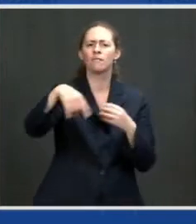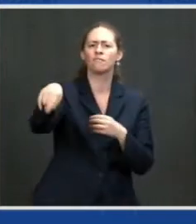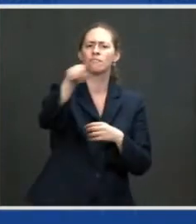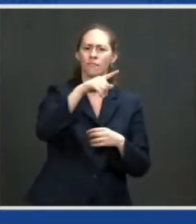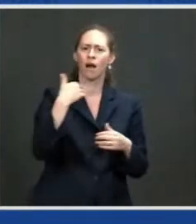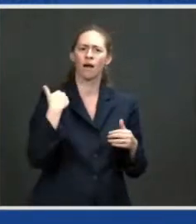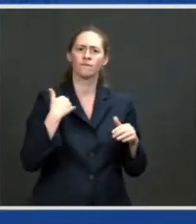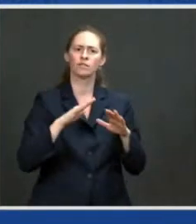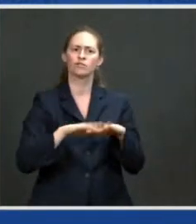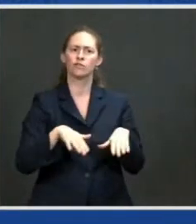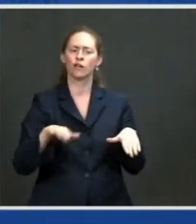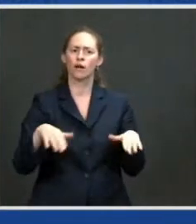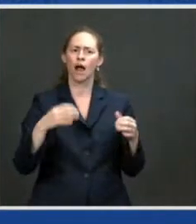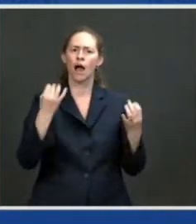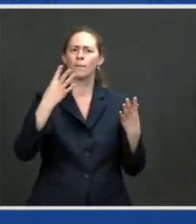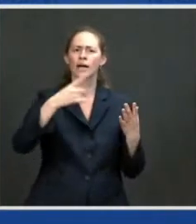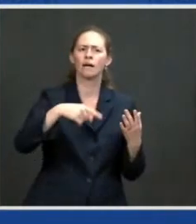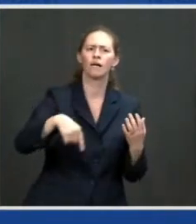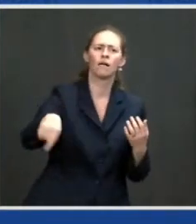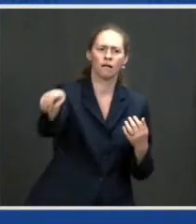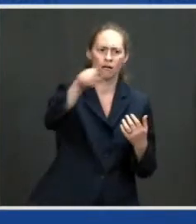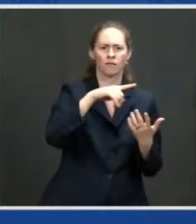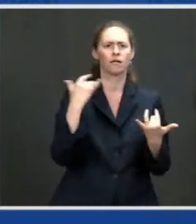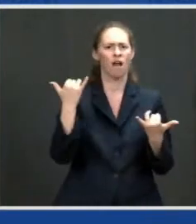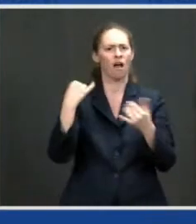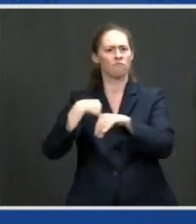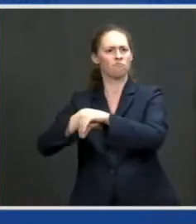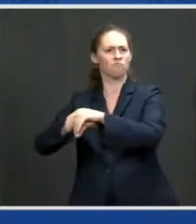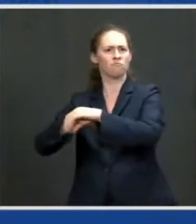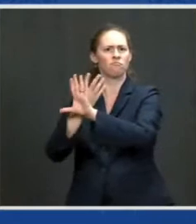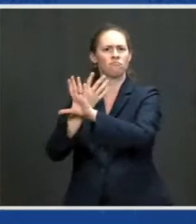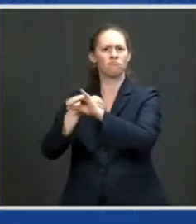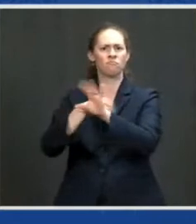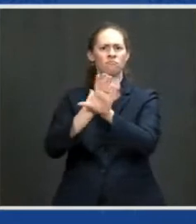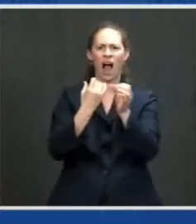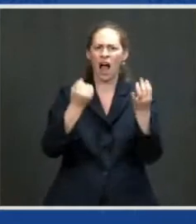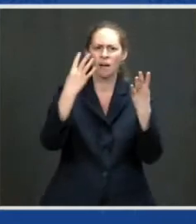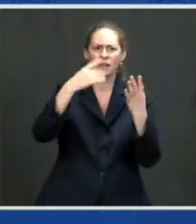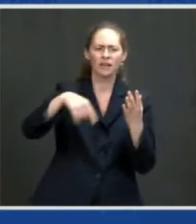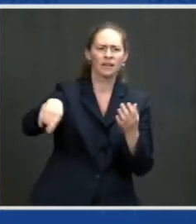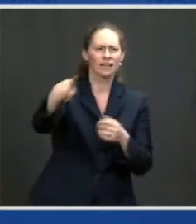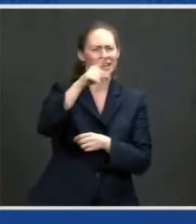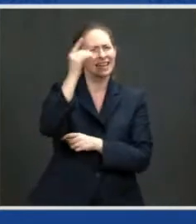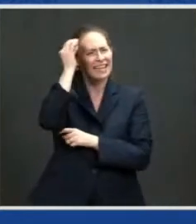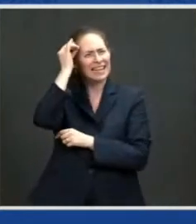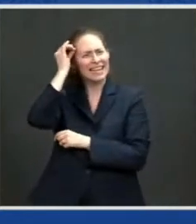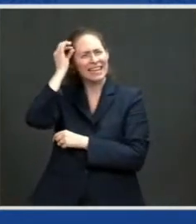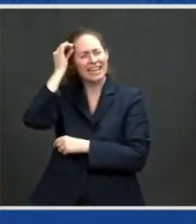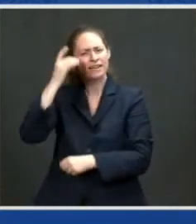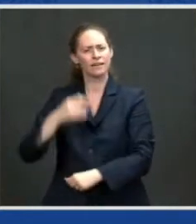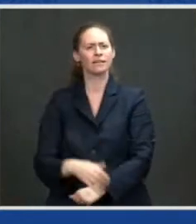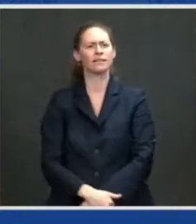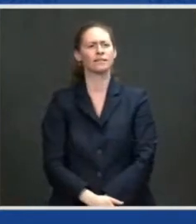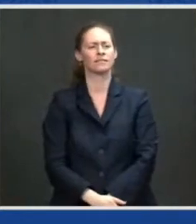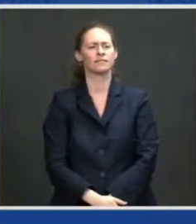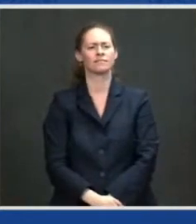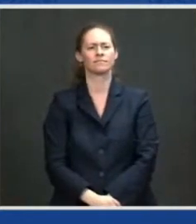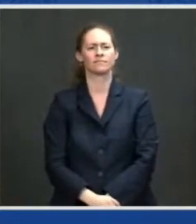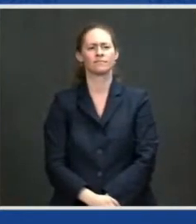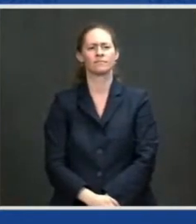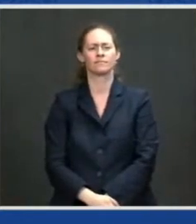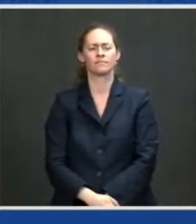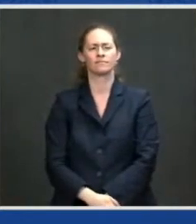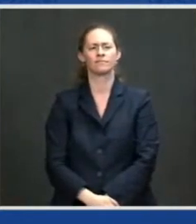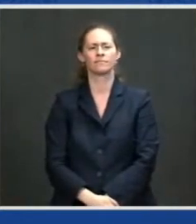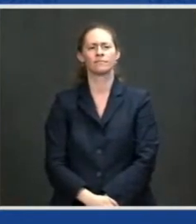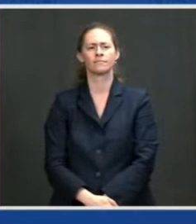were doing remote learning? Think of all the children throughout the country in inner